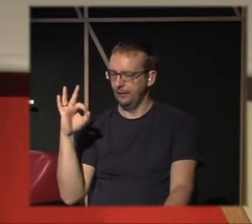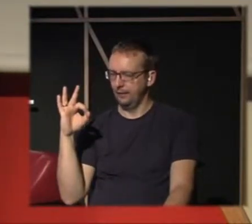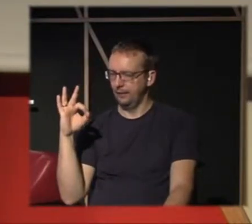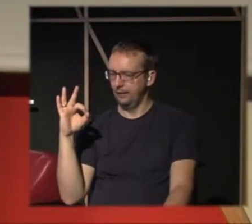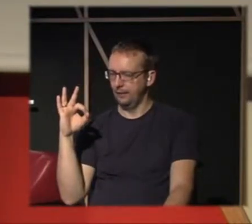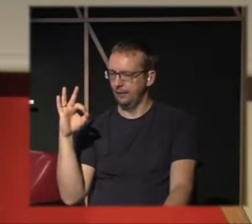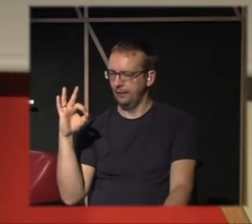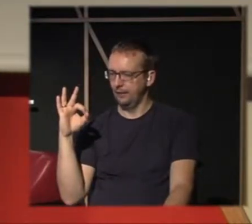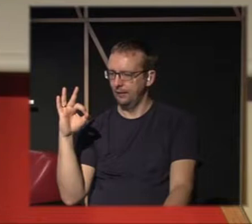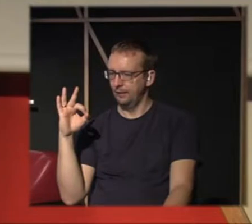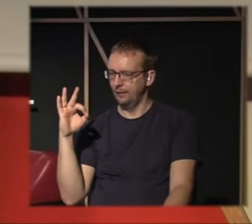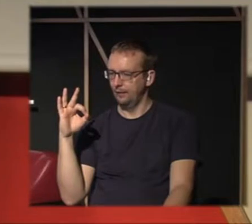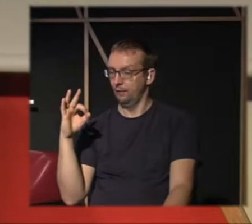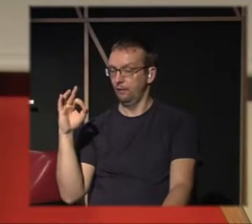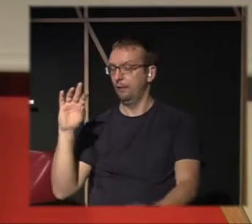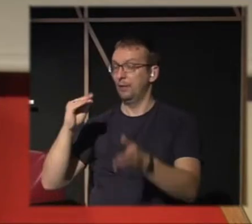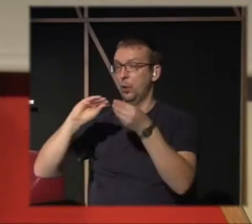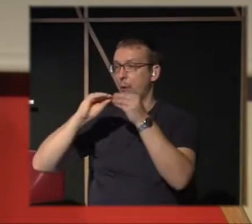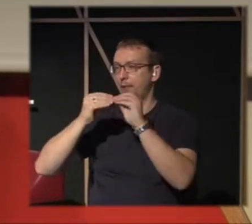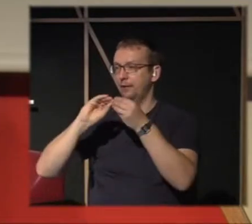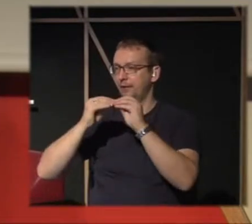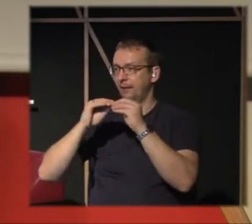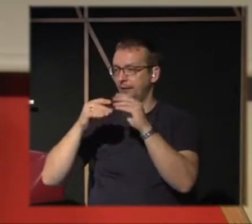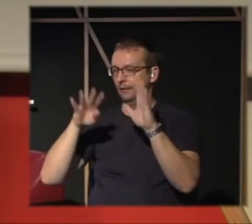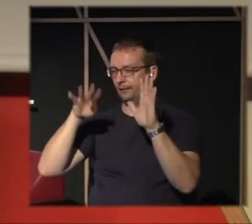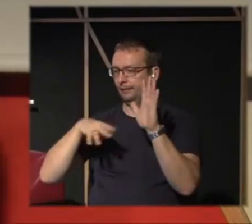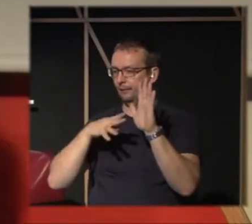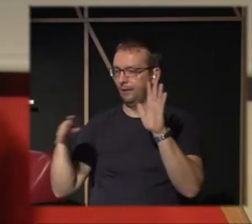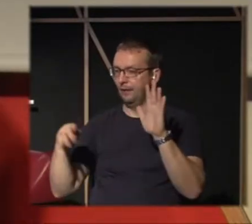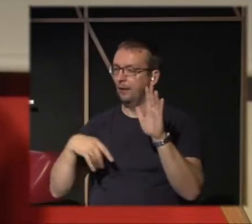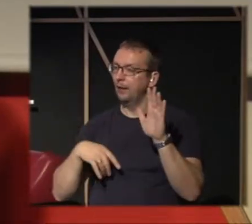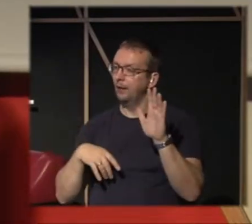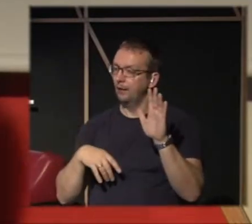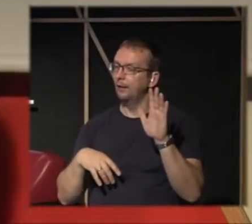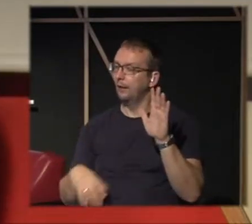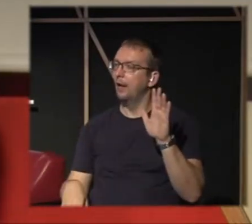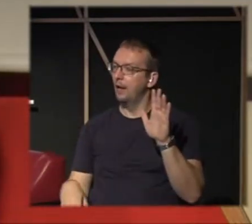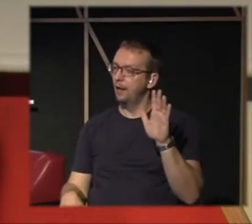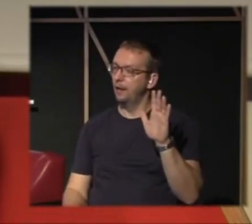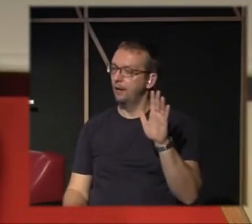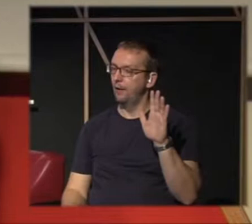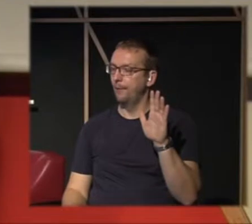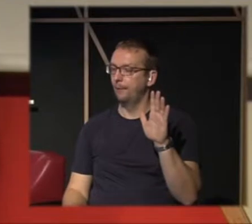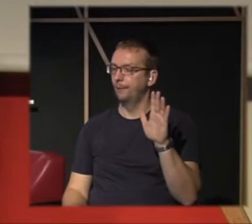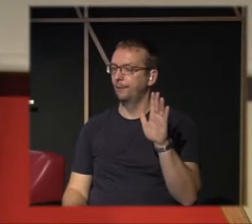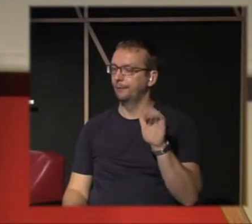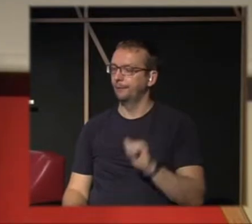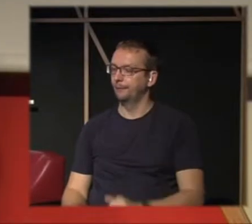bit of a complicated chart, but gives you sort of an overview where we